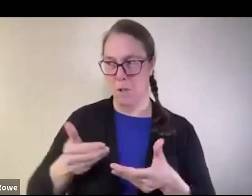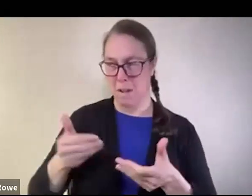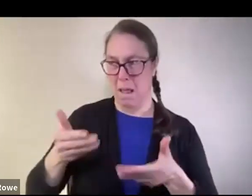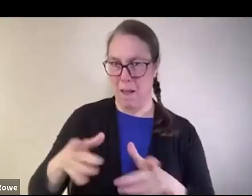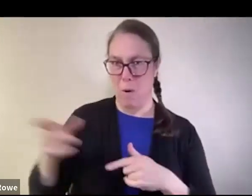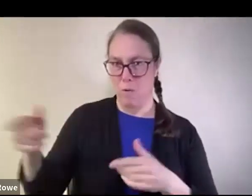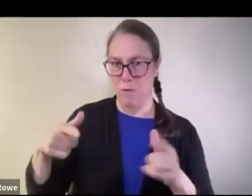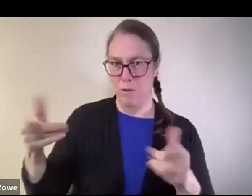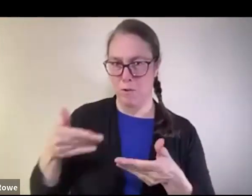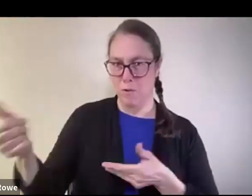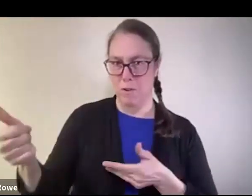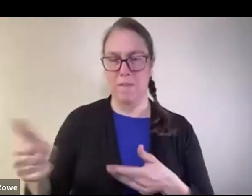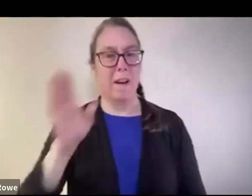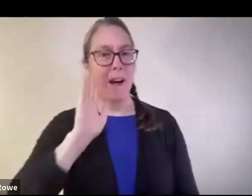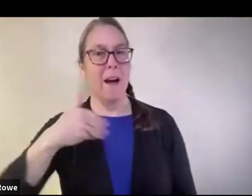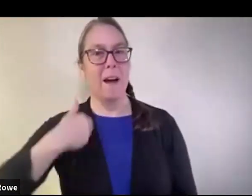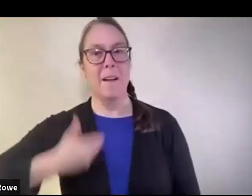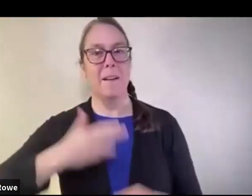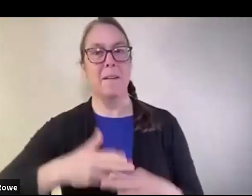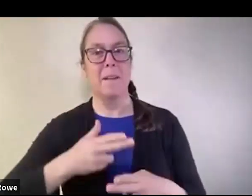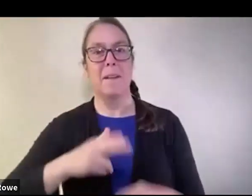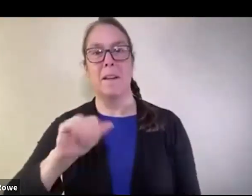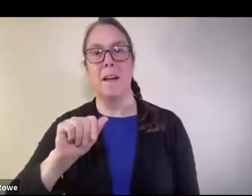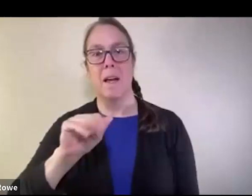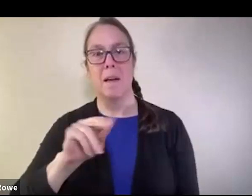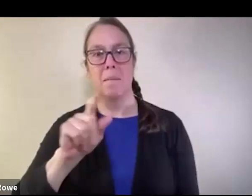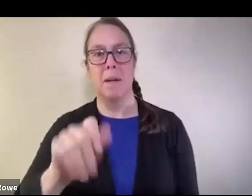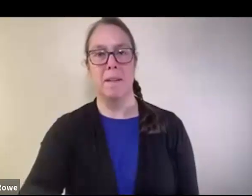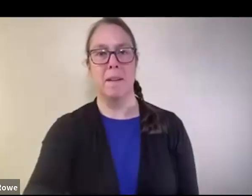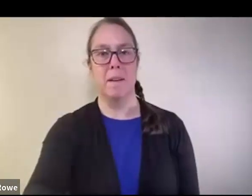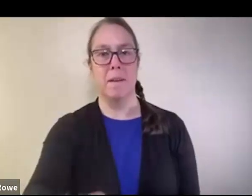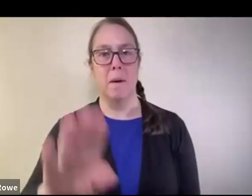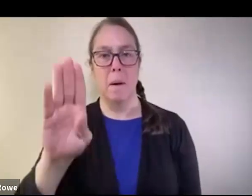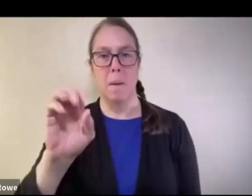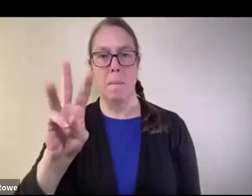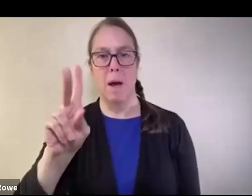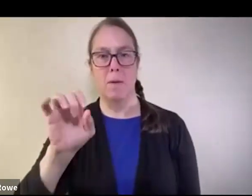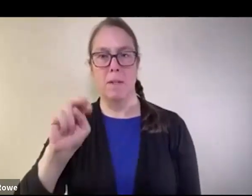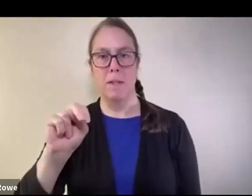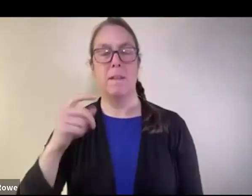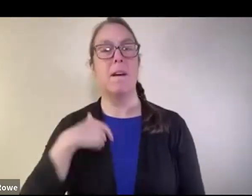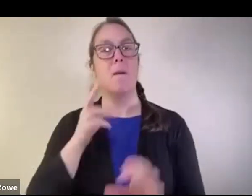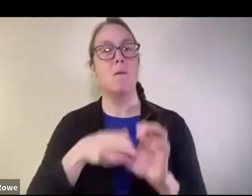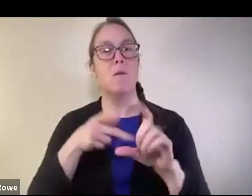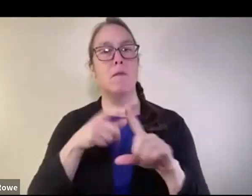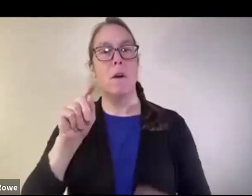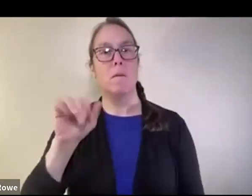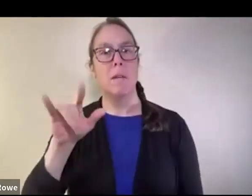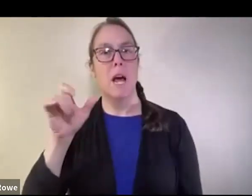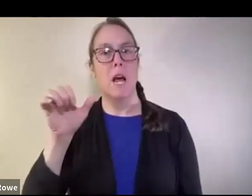Hi, my name is Amanda Bowden, and I am joining you at the Tyler location.